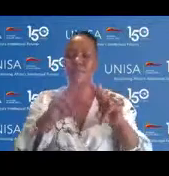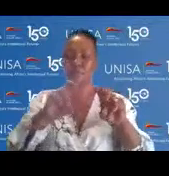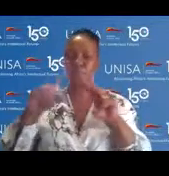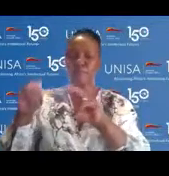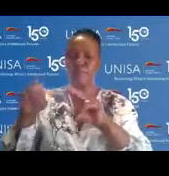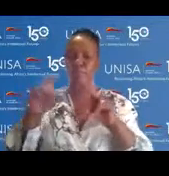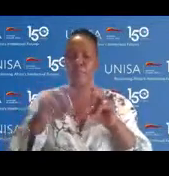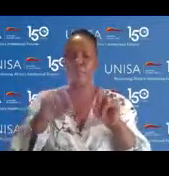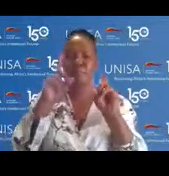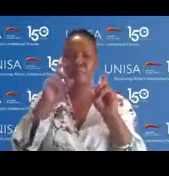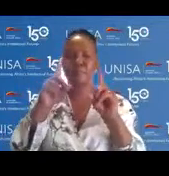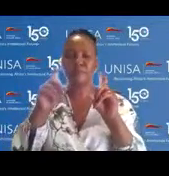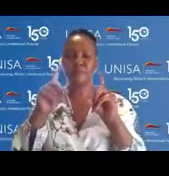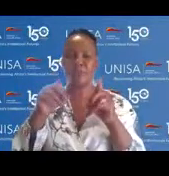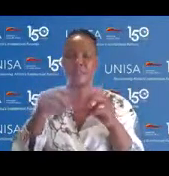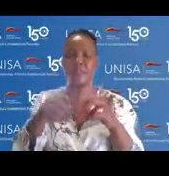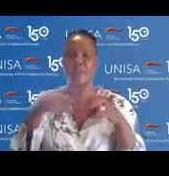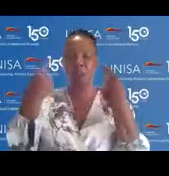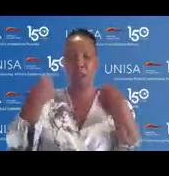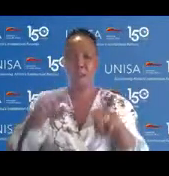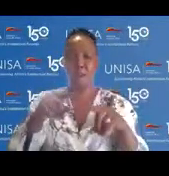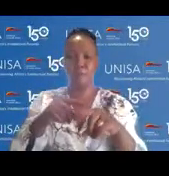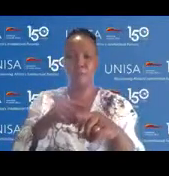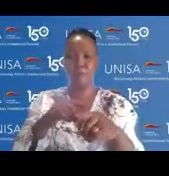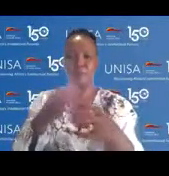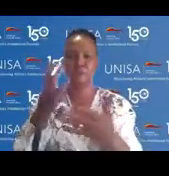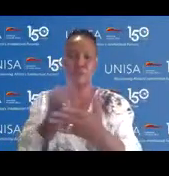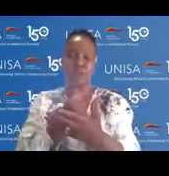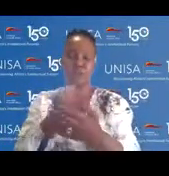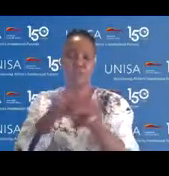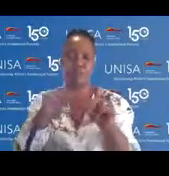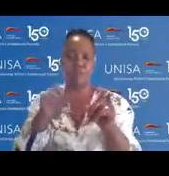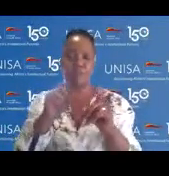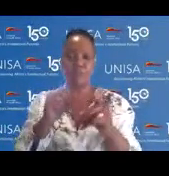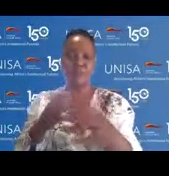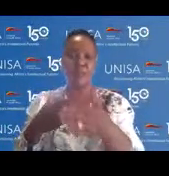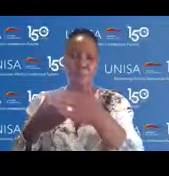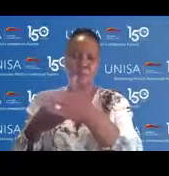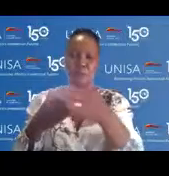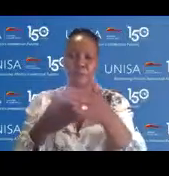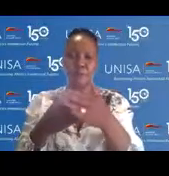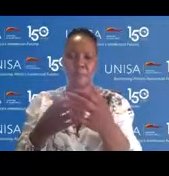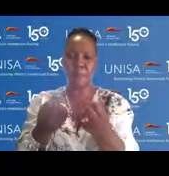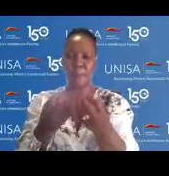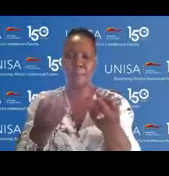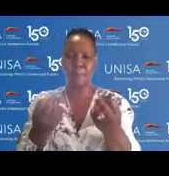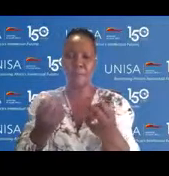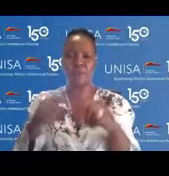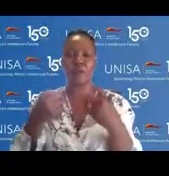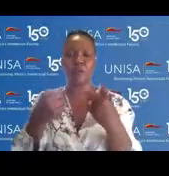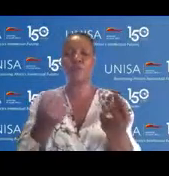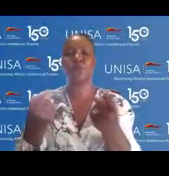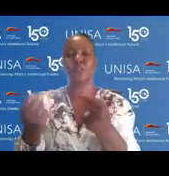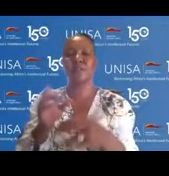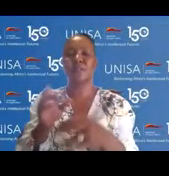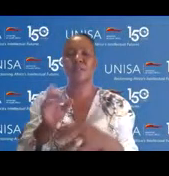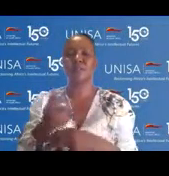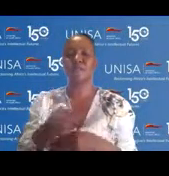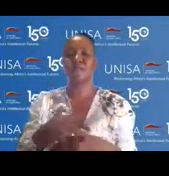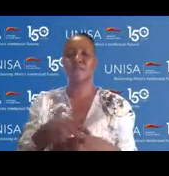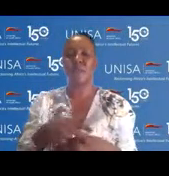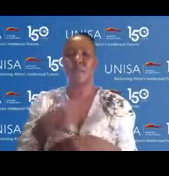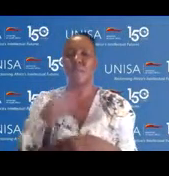picture. I see they are blocking a lot of these things now, so we can't do that anymore. Oh, that sucks. Okay, let me just open